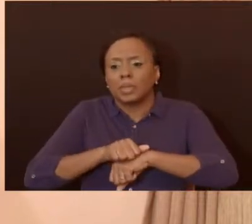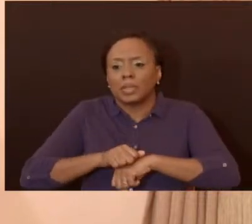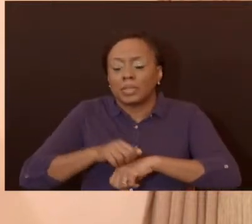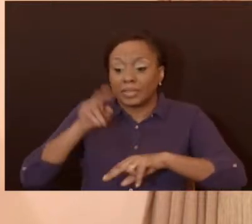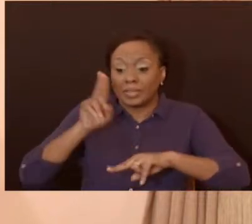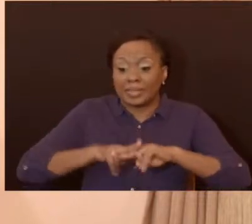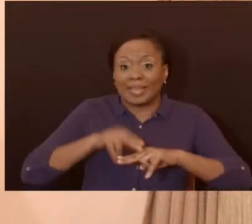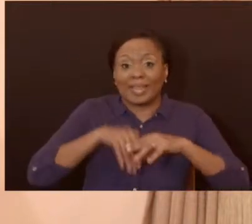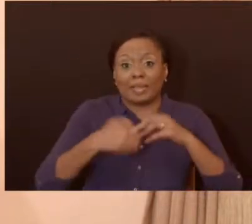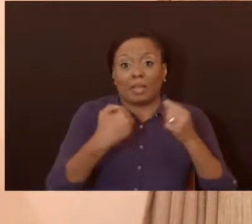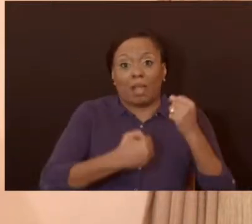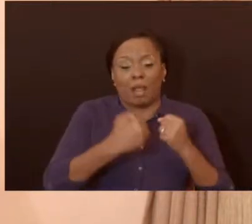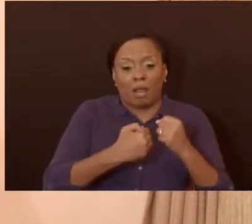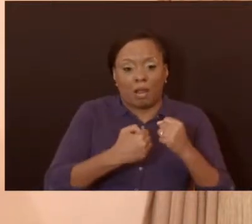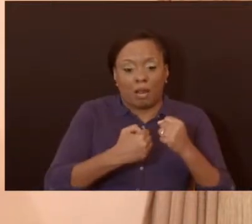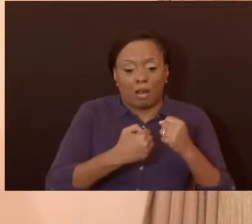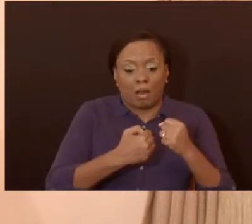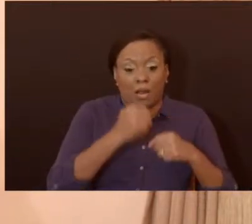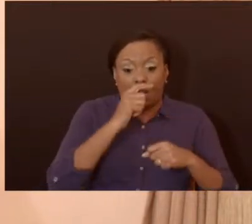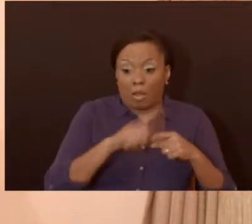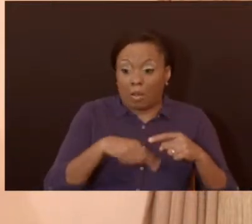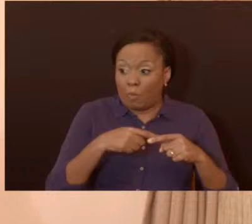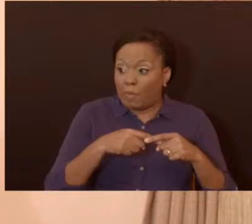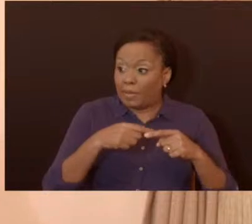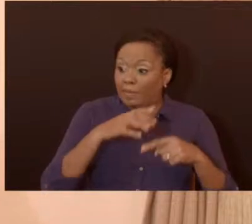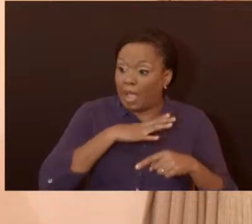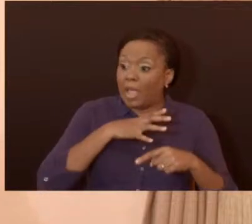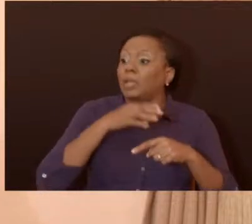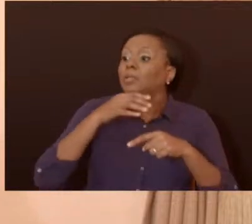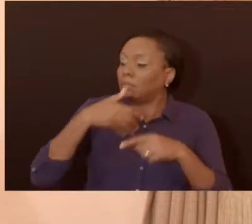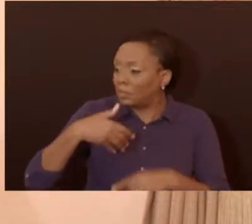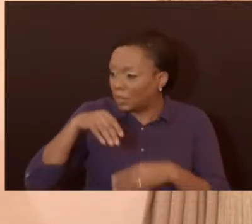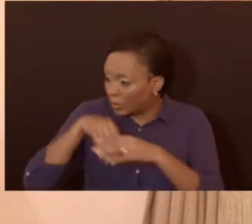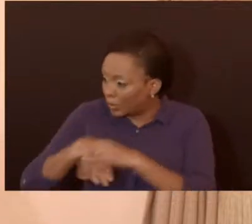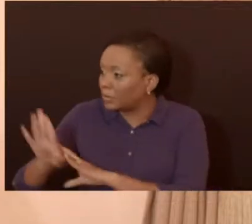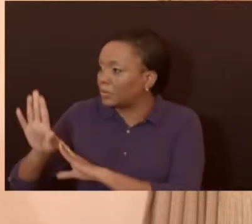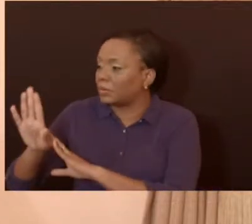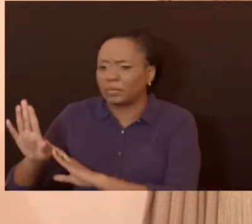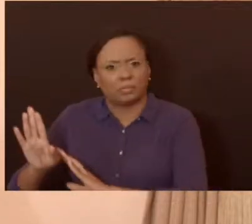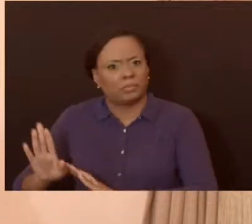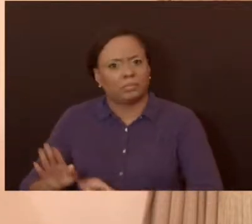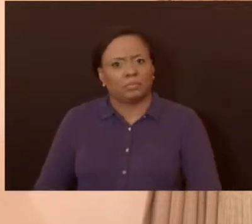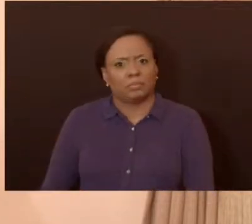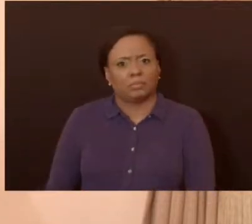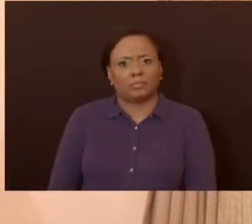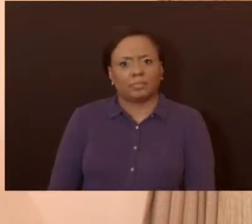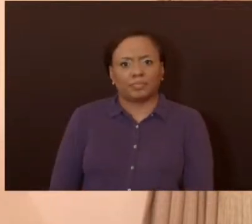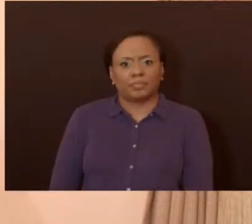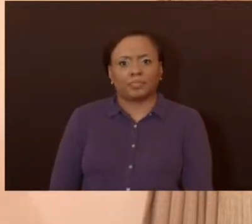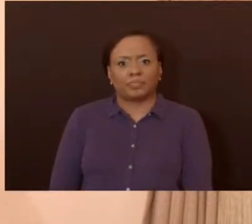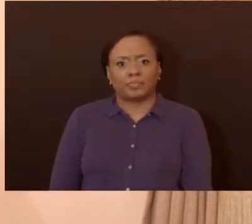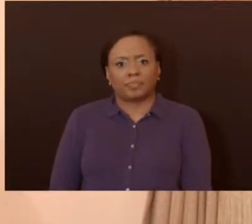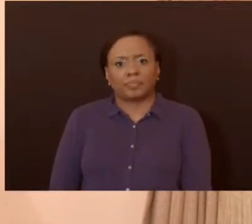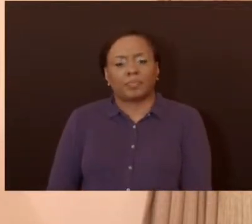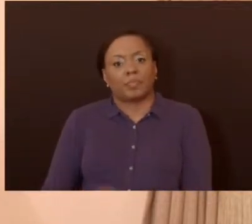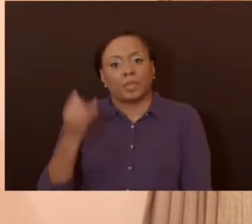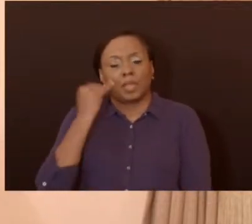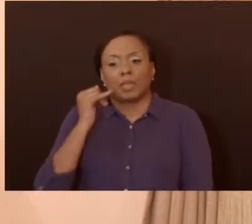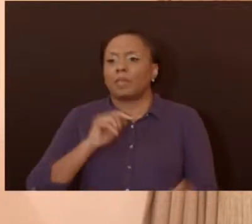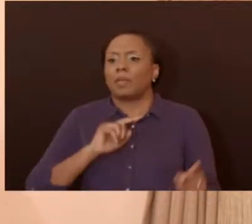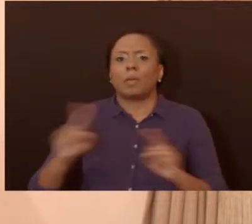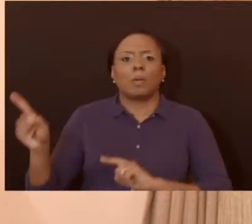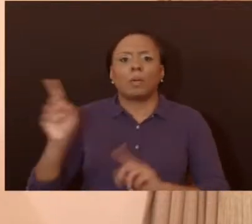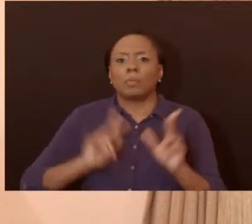or somewhere until the area is free of other persons, then you can go in. Especially if you're going over to visit other people's